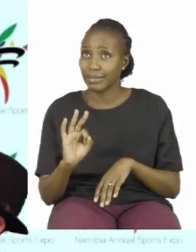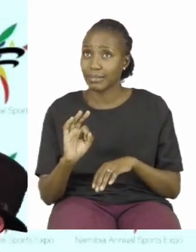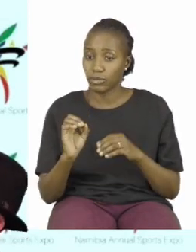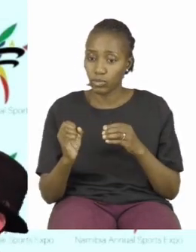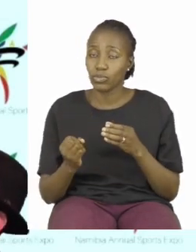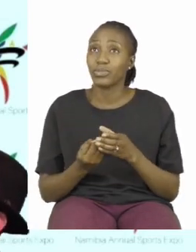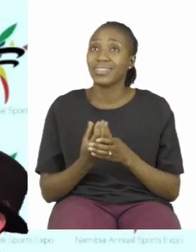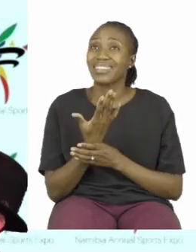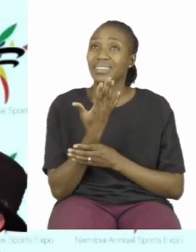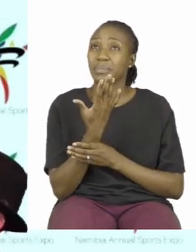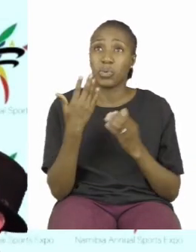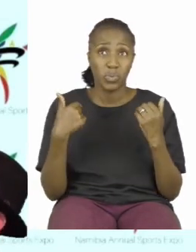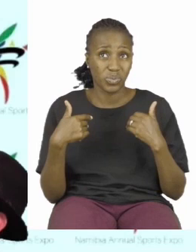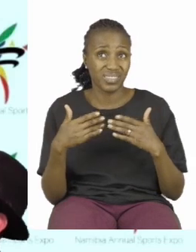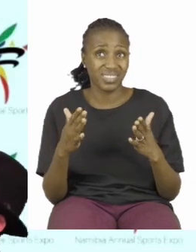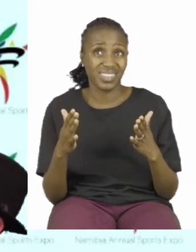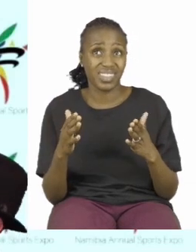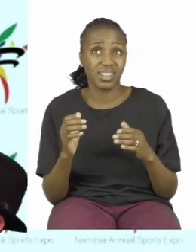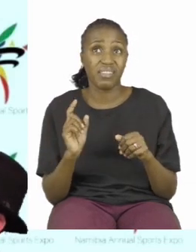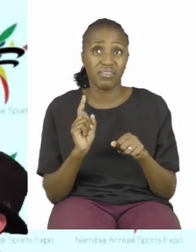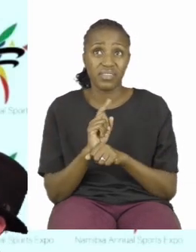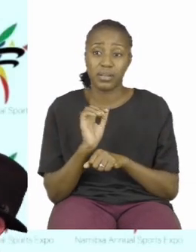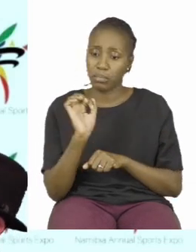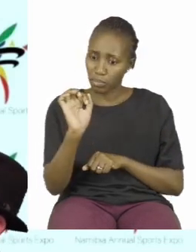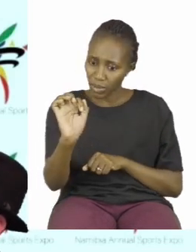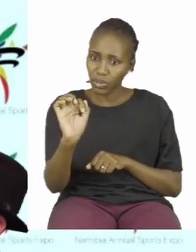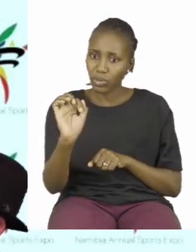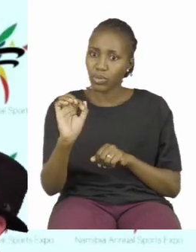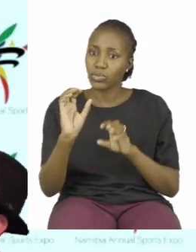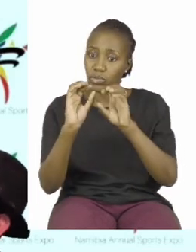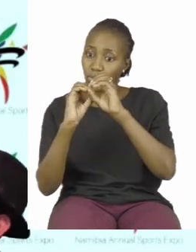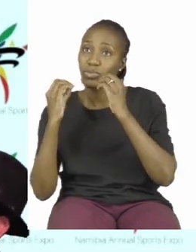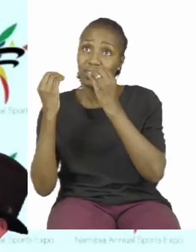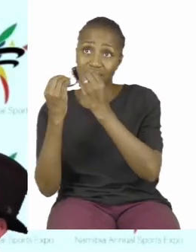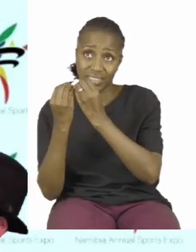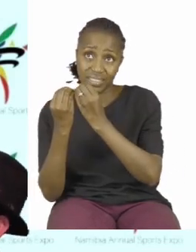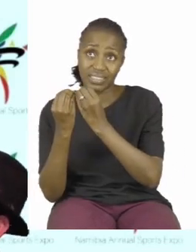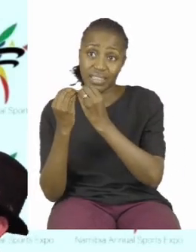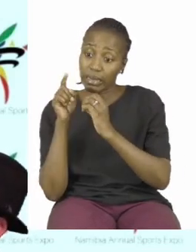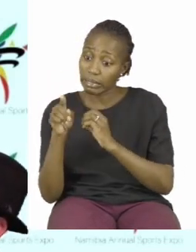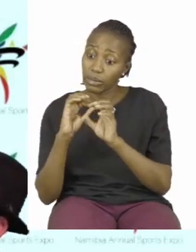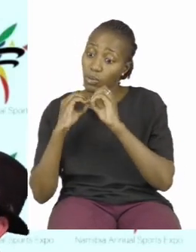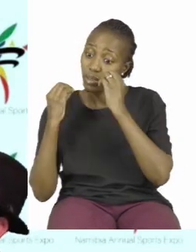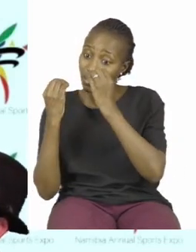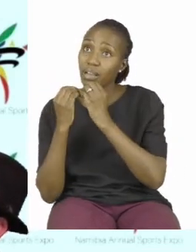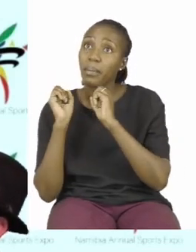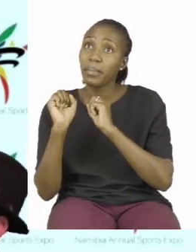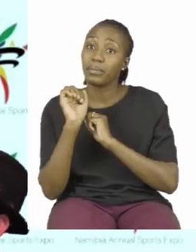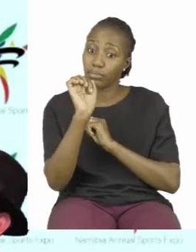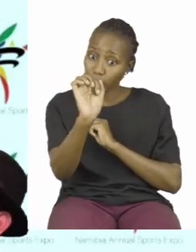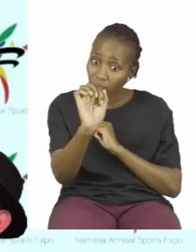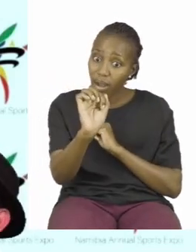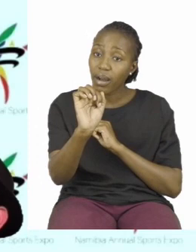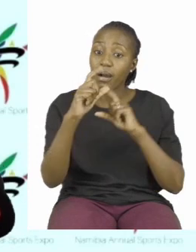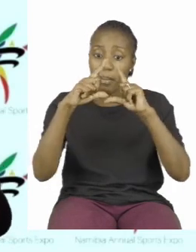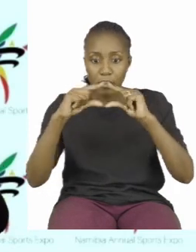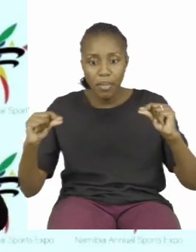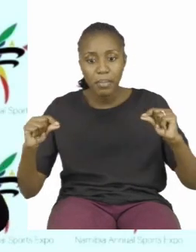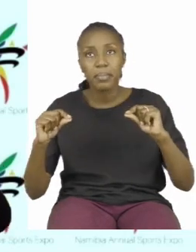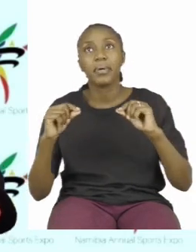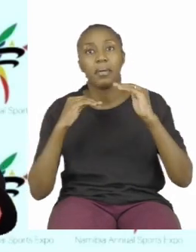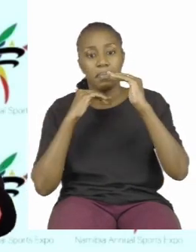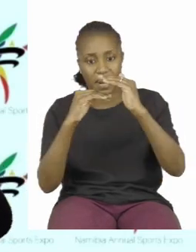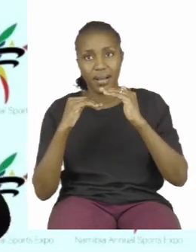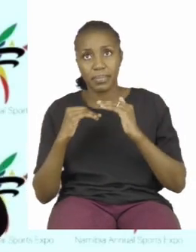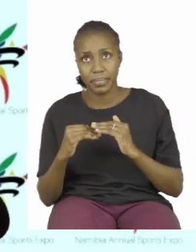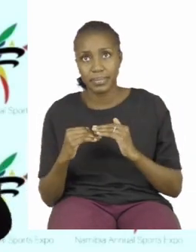himself, he needs to be affiliated to an African body, and that body needs to be affiliated to a Japanese structure. Wow. In